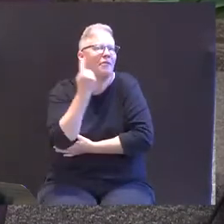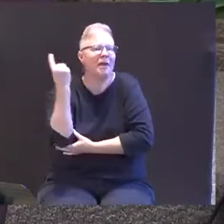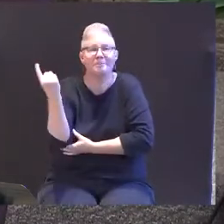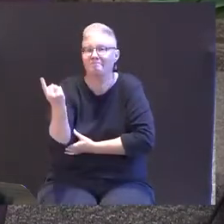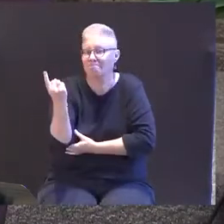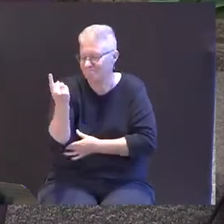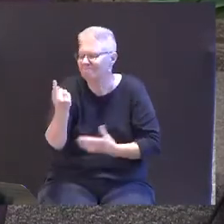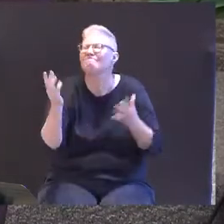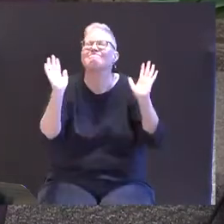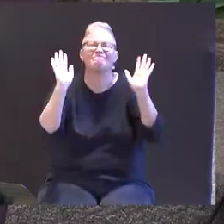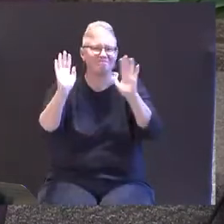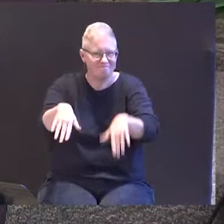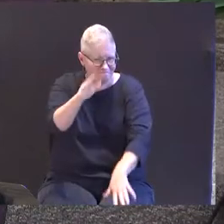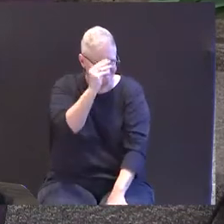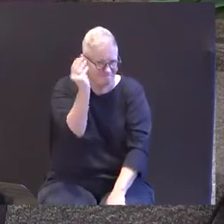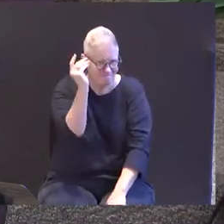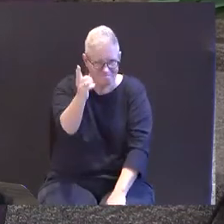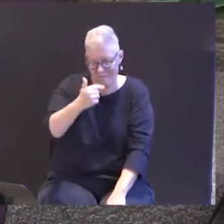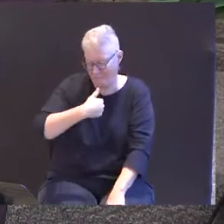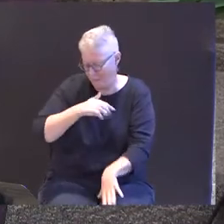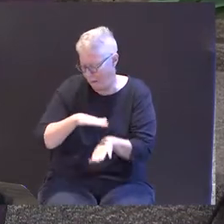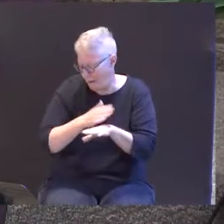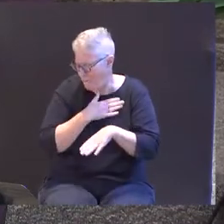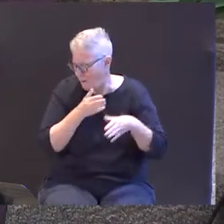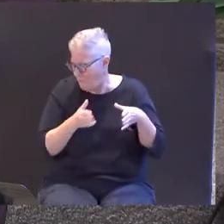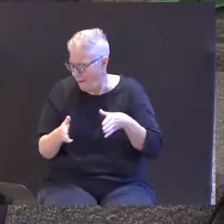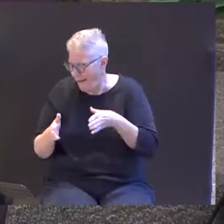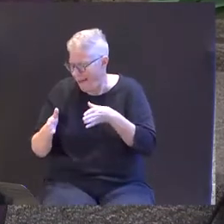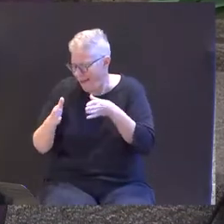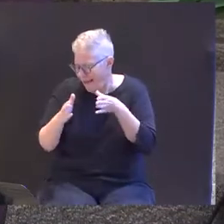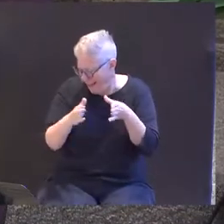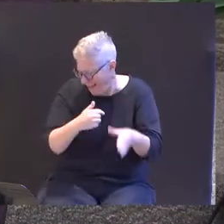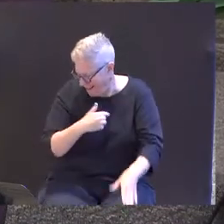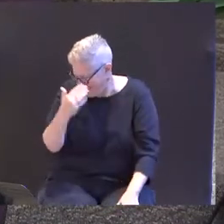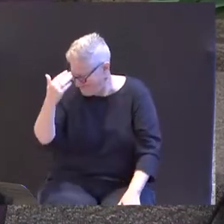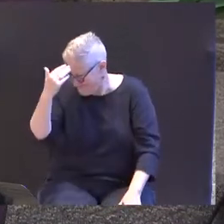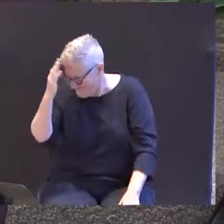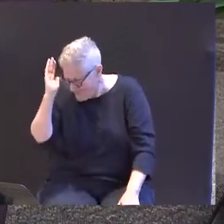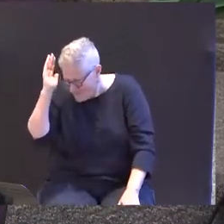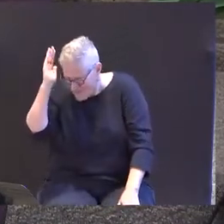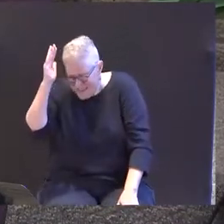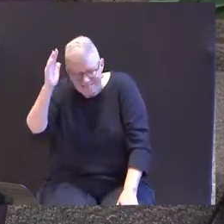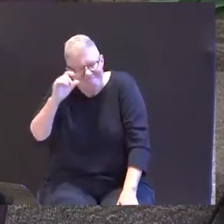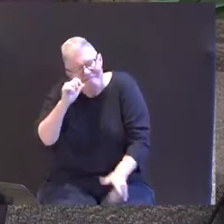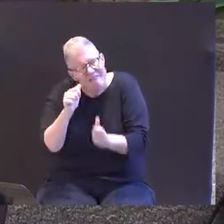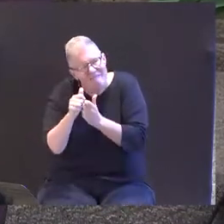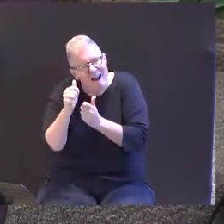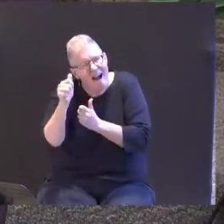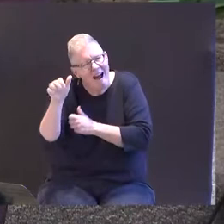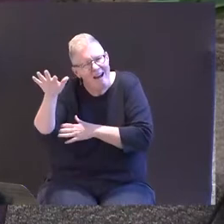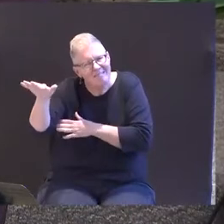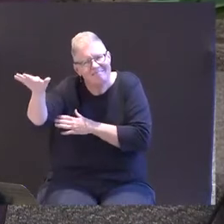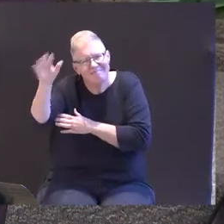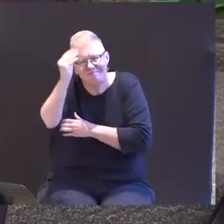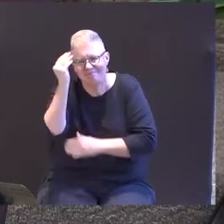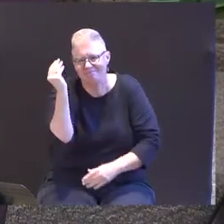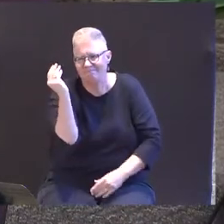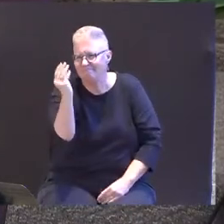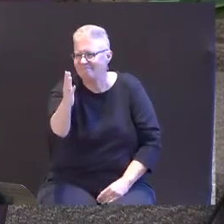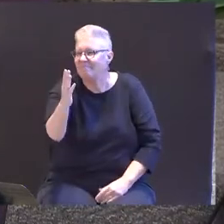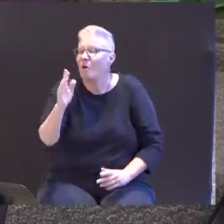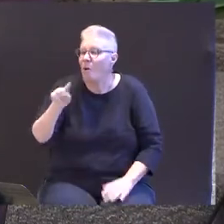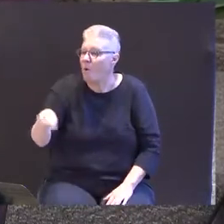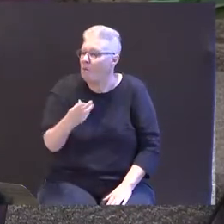Oh, I'm on my way, I know I am. Somewhere not so far from here. All I